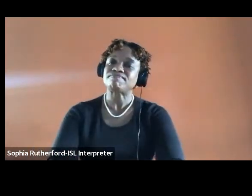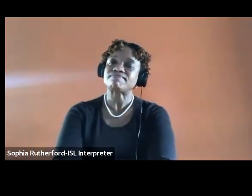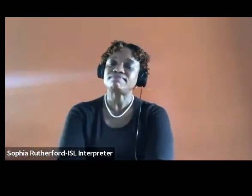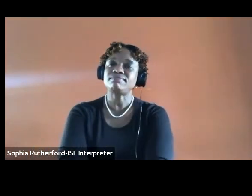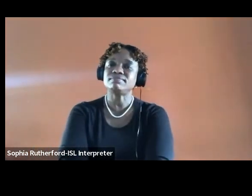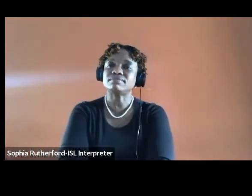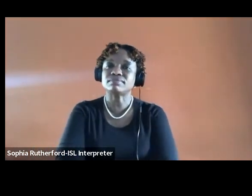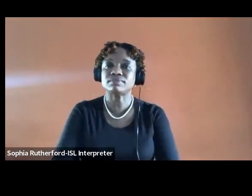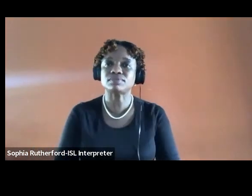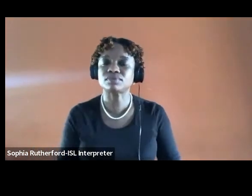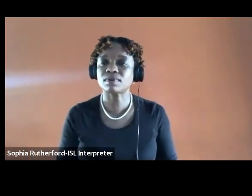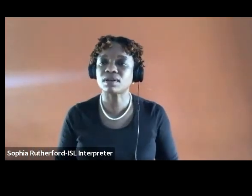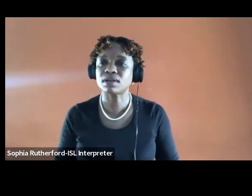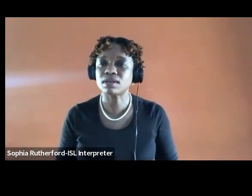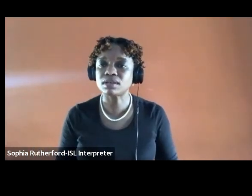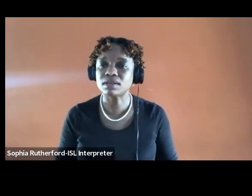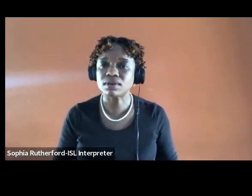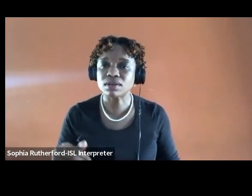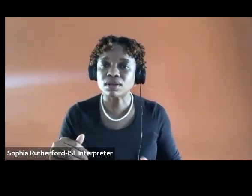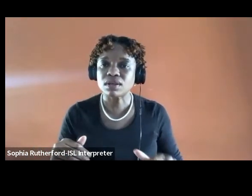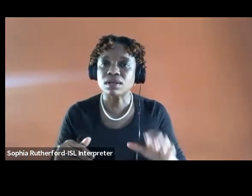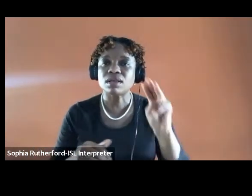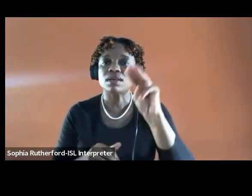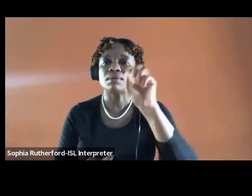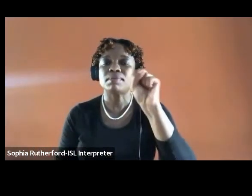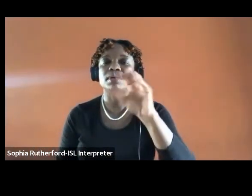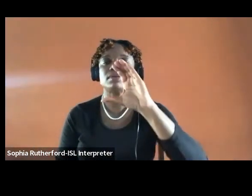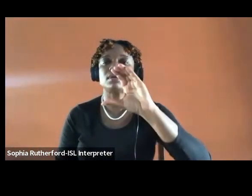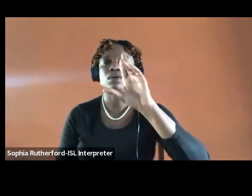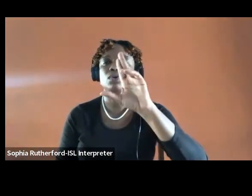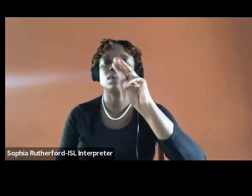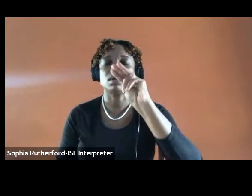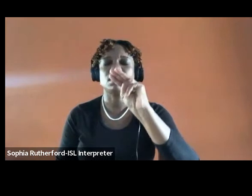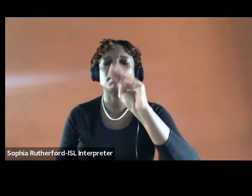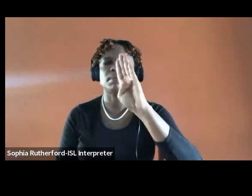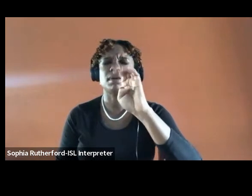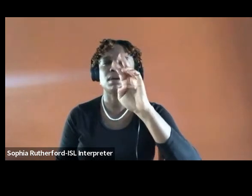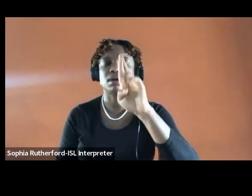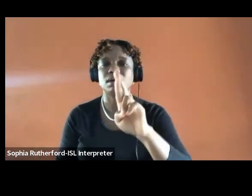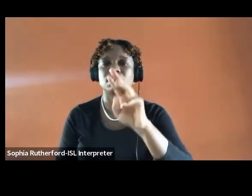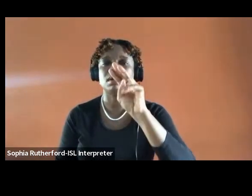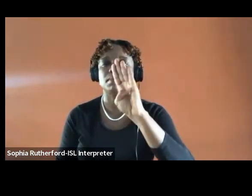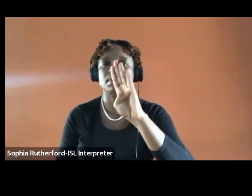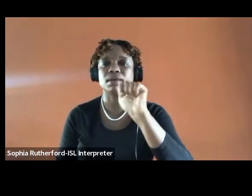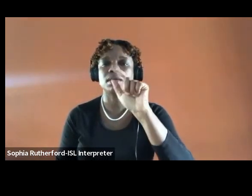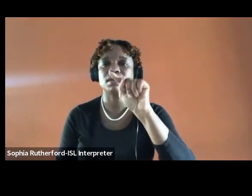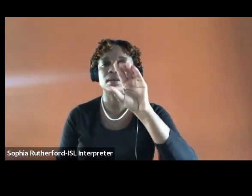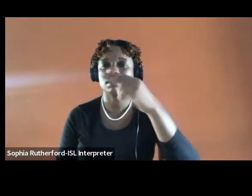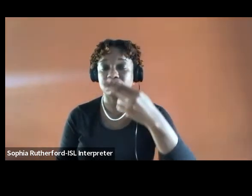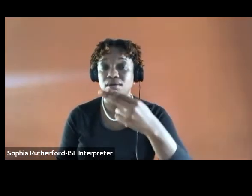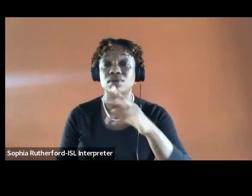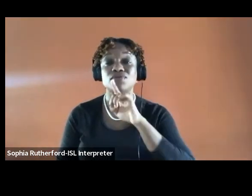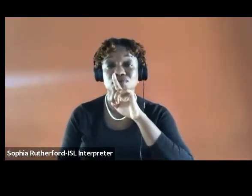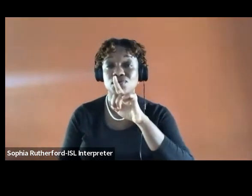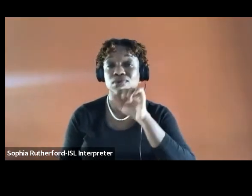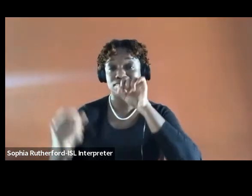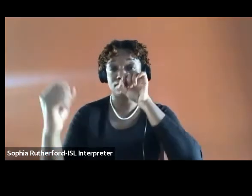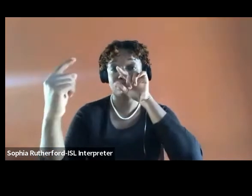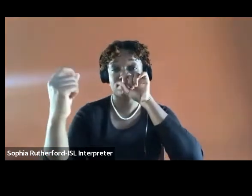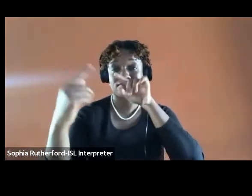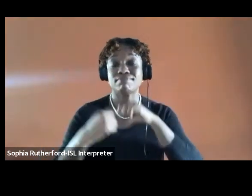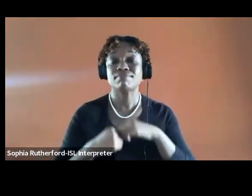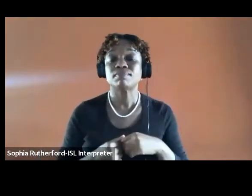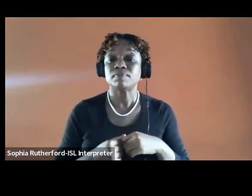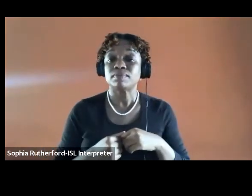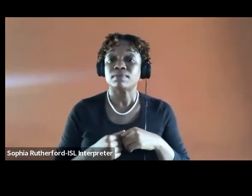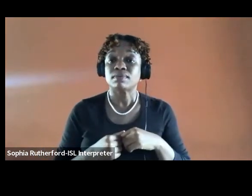Ms. Cumberbatch, we couldn't agree with you more in relation to the significance and the importance